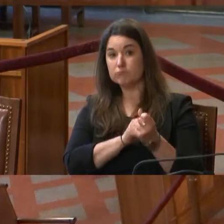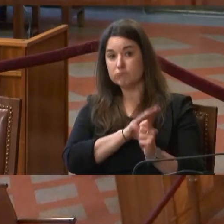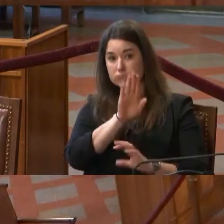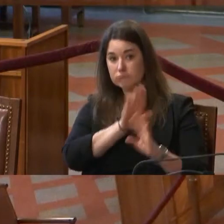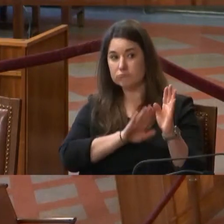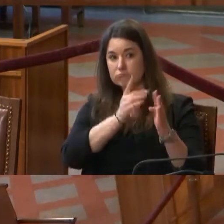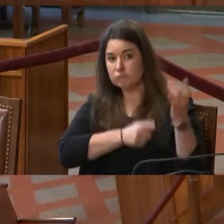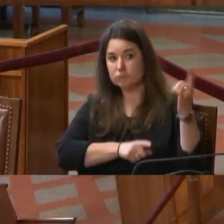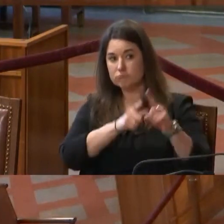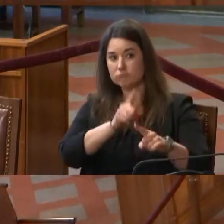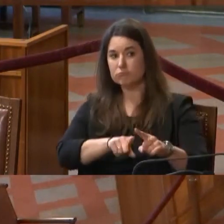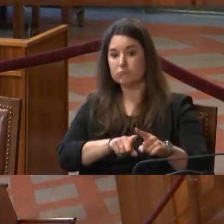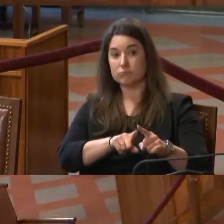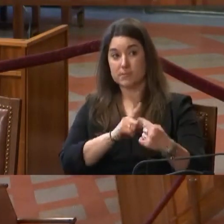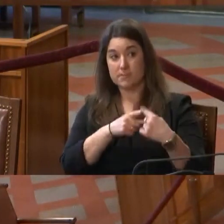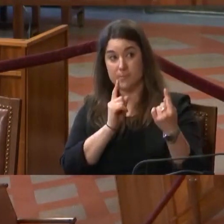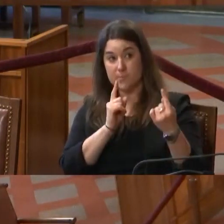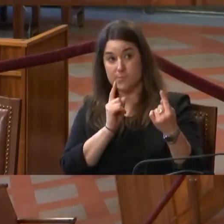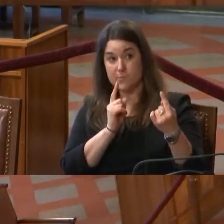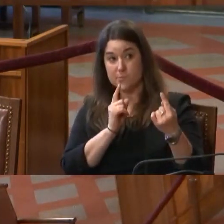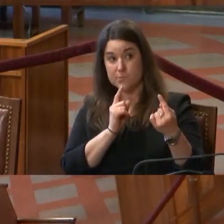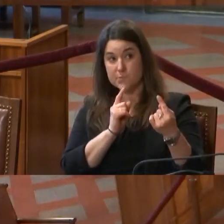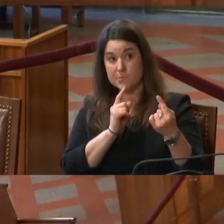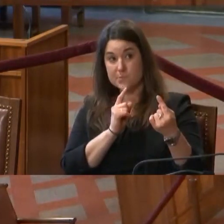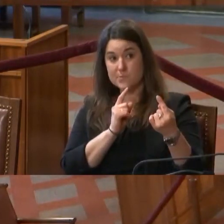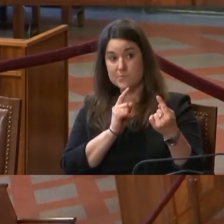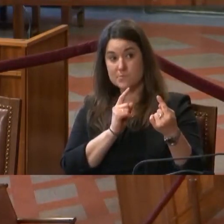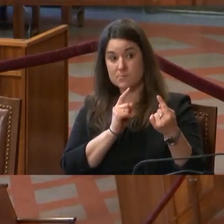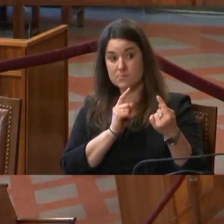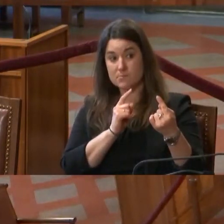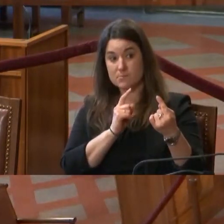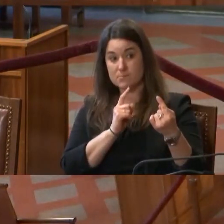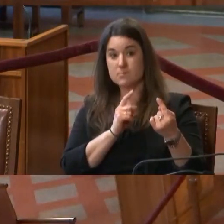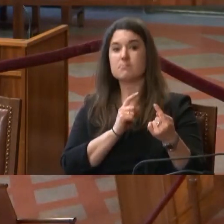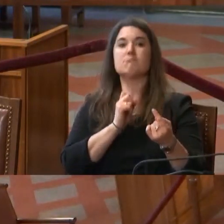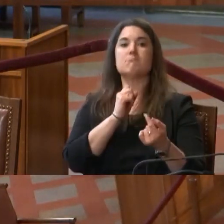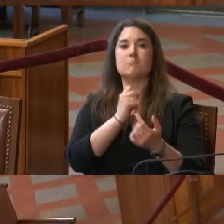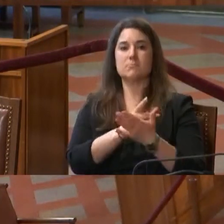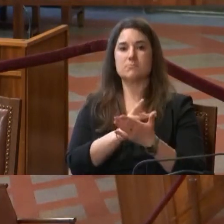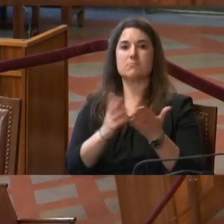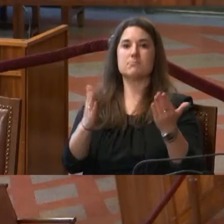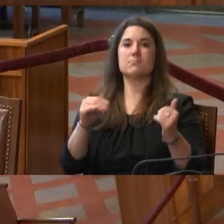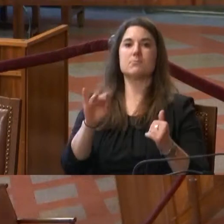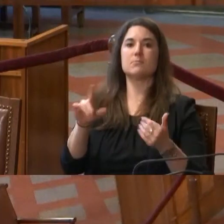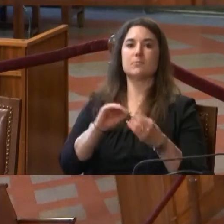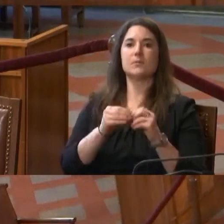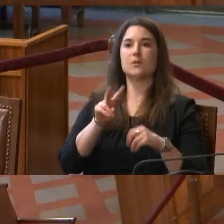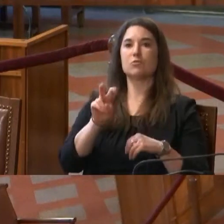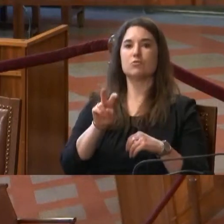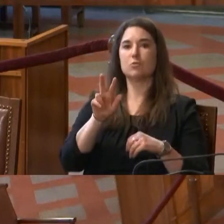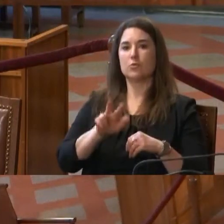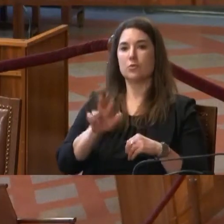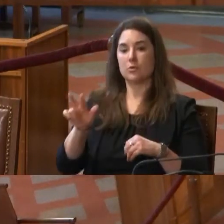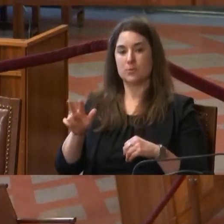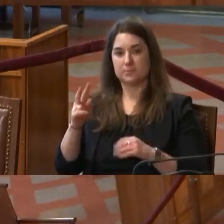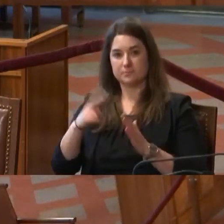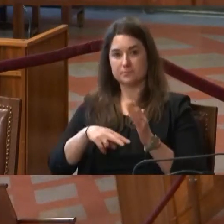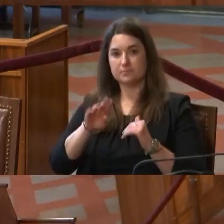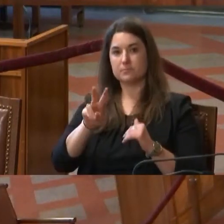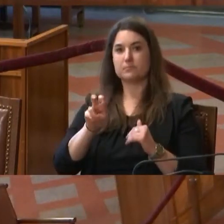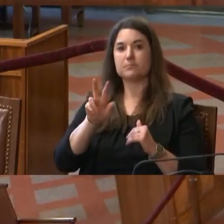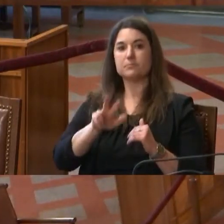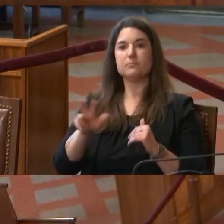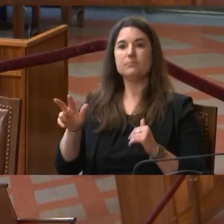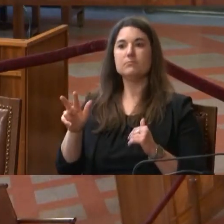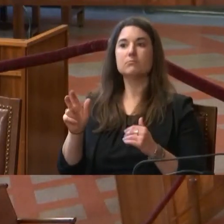Aye. Aye. Any opposed? Bill is approved. Bill 233. Bill